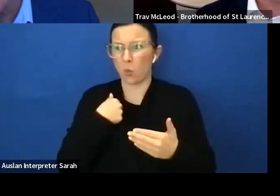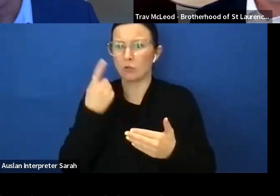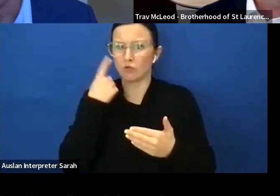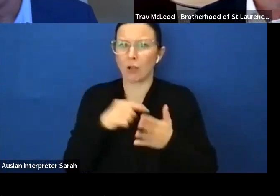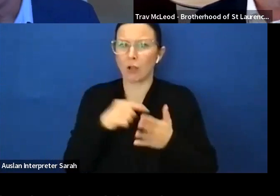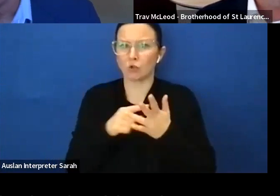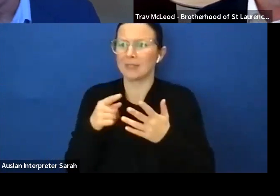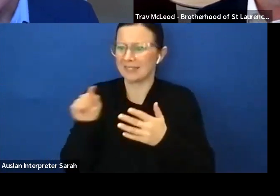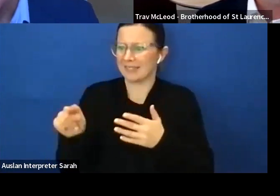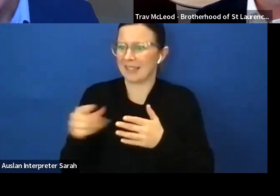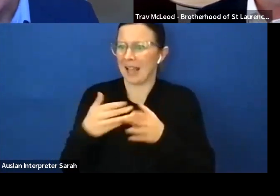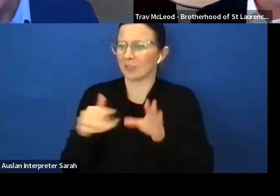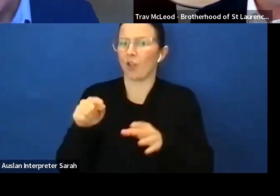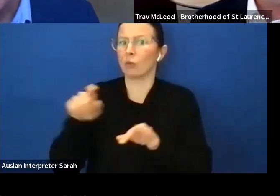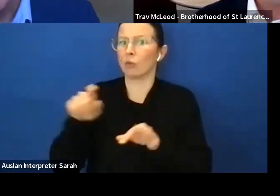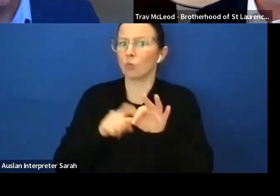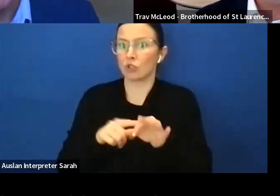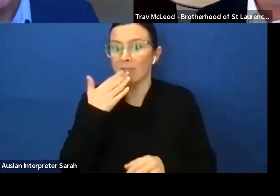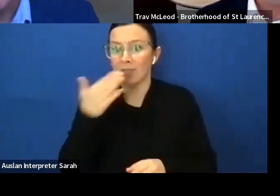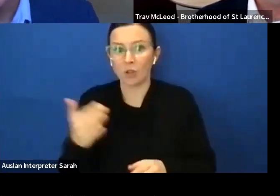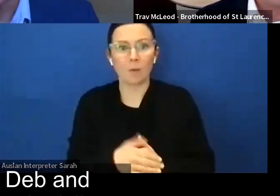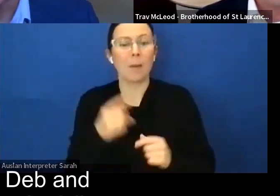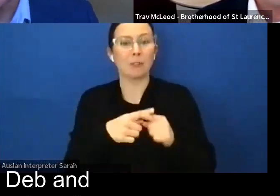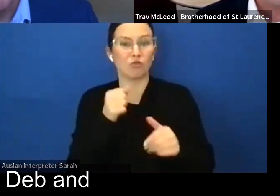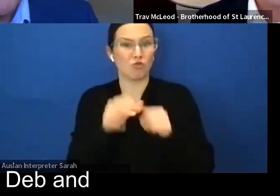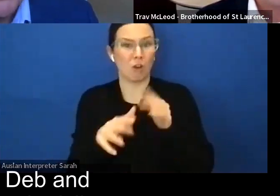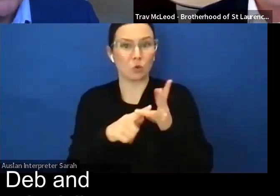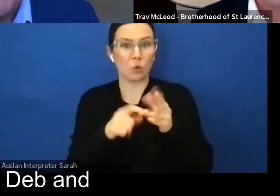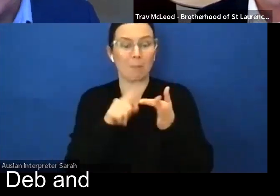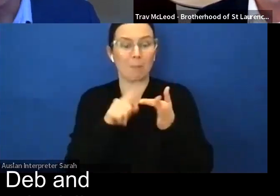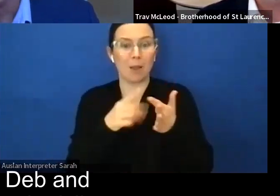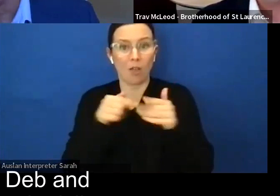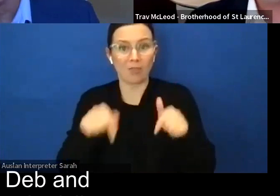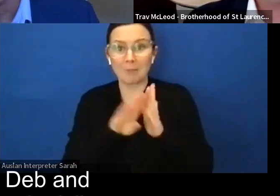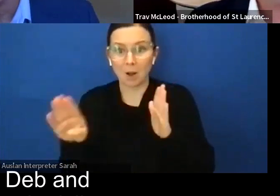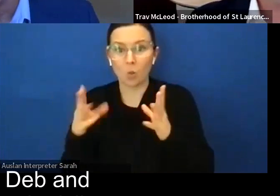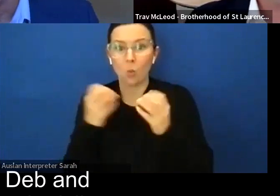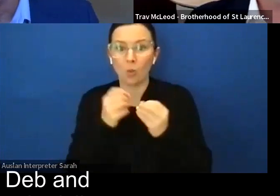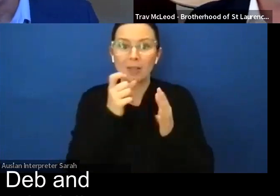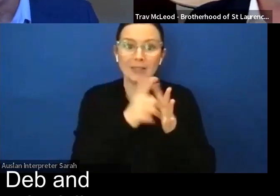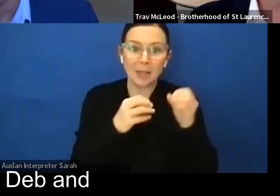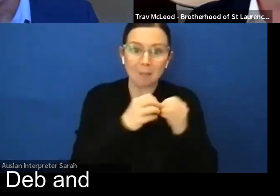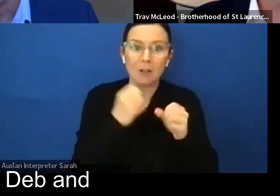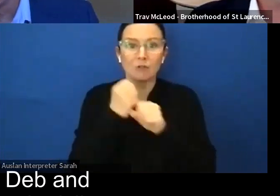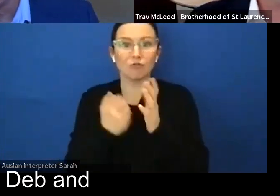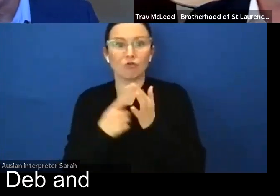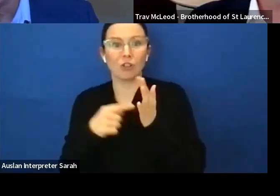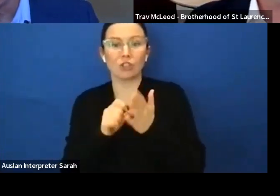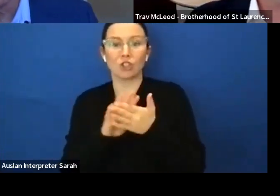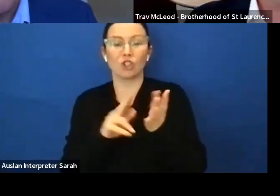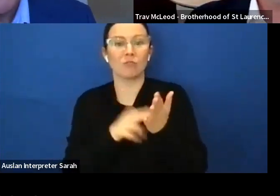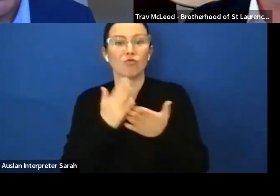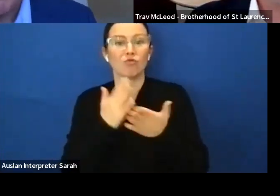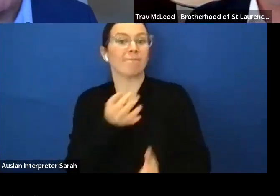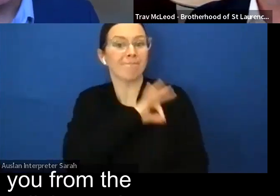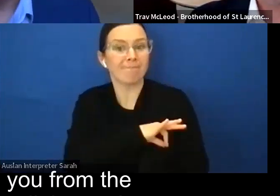the leadership role. And it's great to be on this panel with both Deb and Gretchen, a real privilege. And